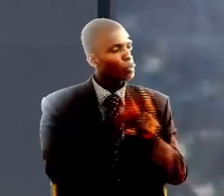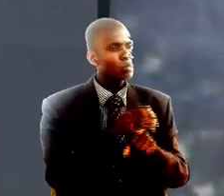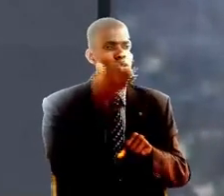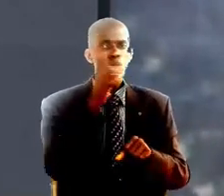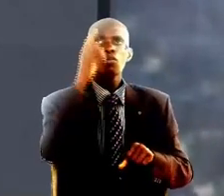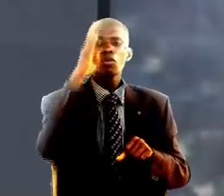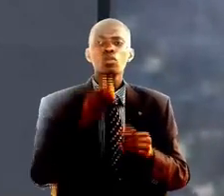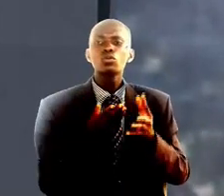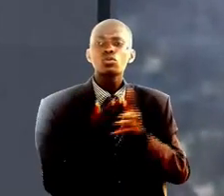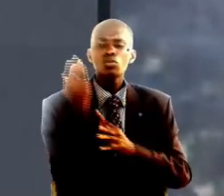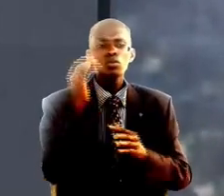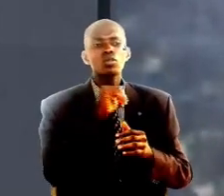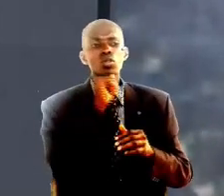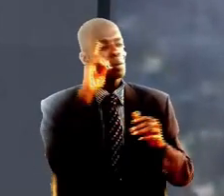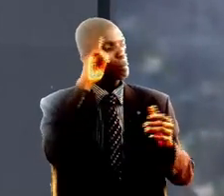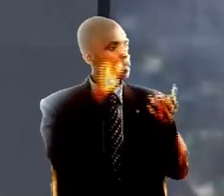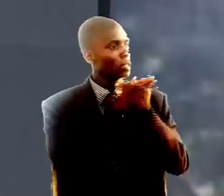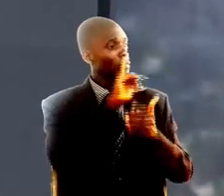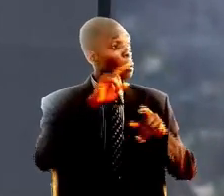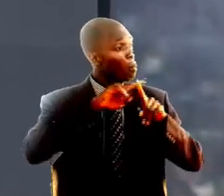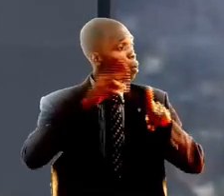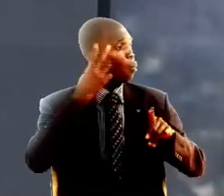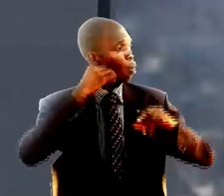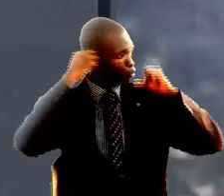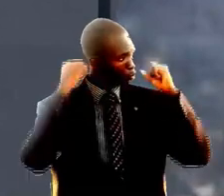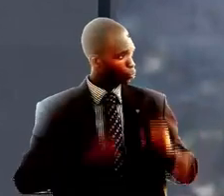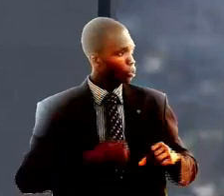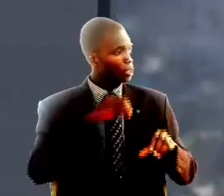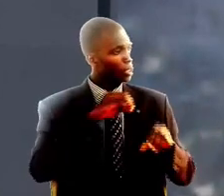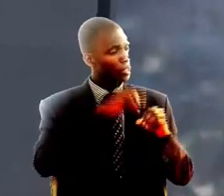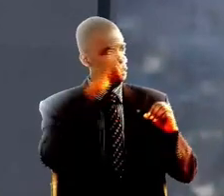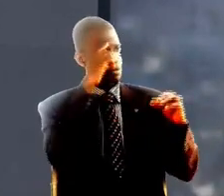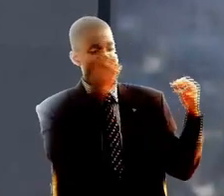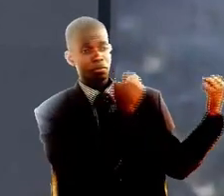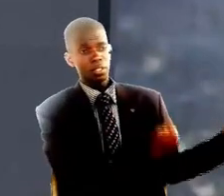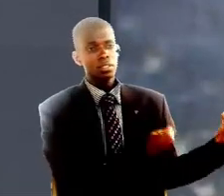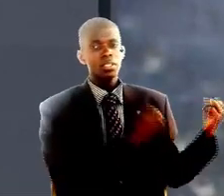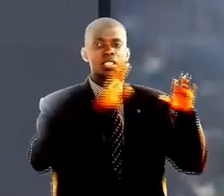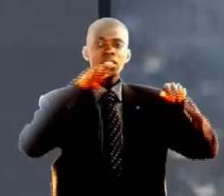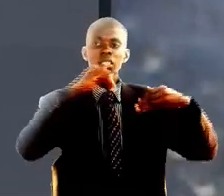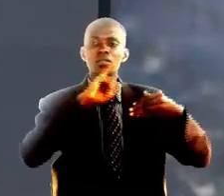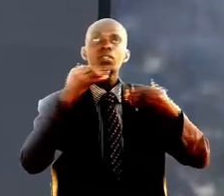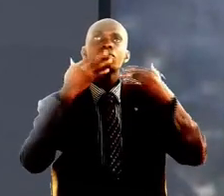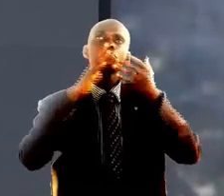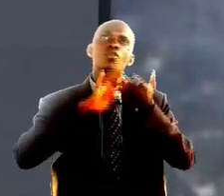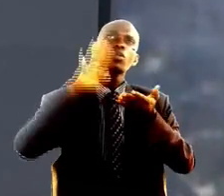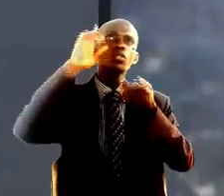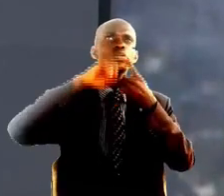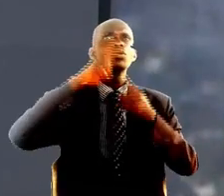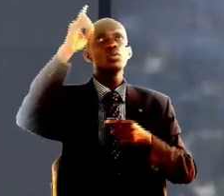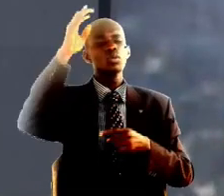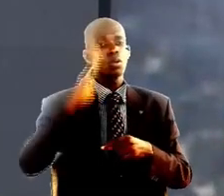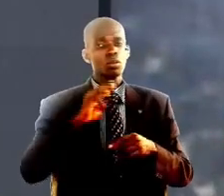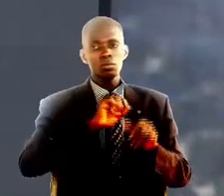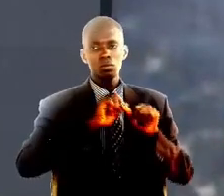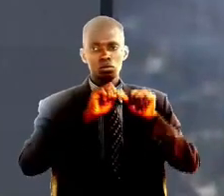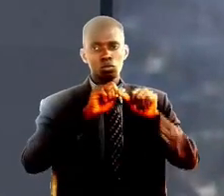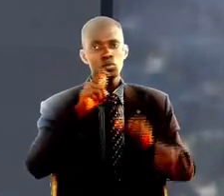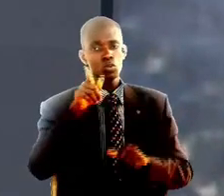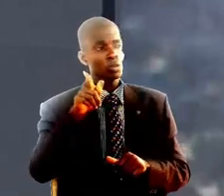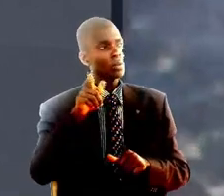unbelief, but he was strong in faith, giving glory to God. Verse 21. And being